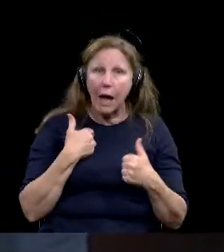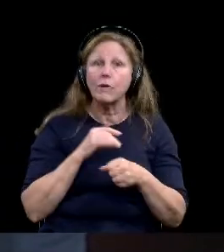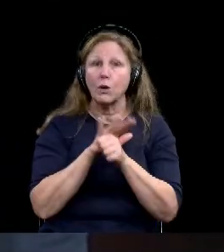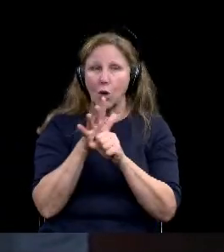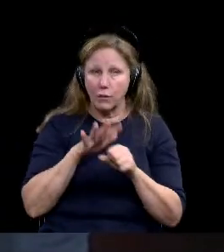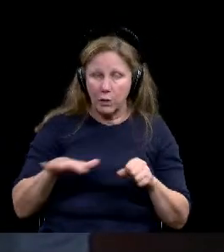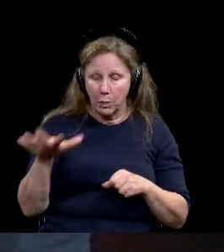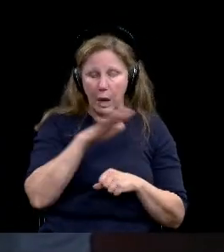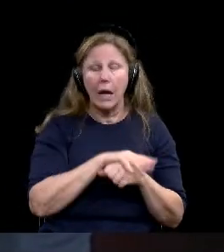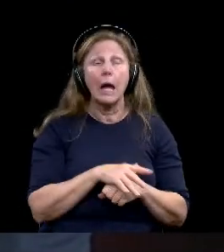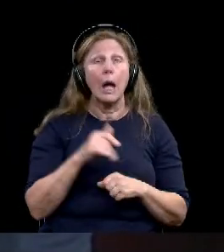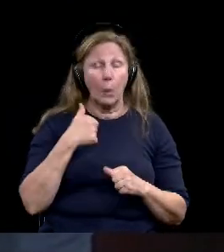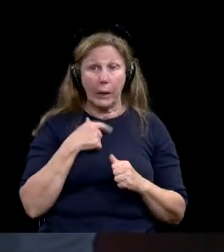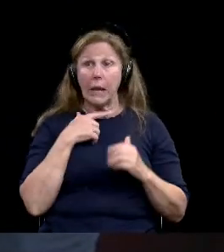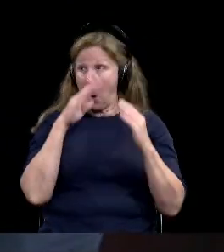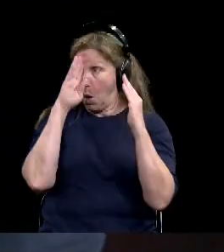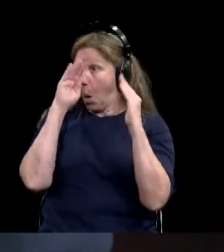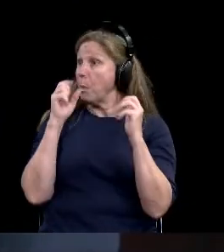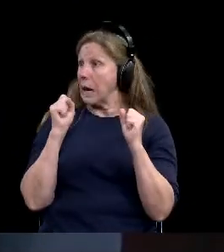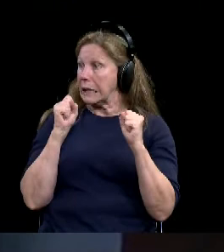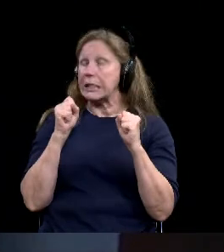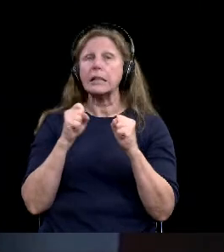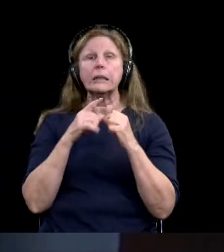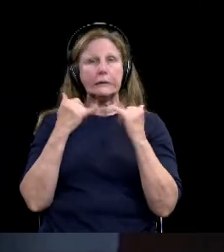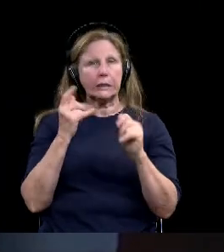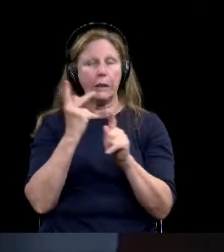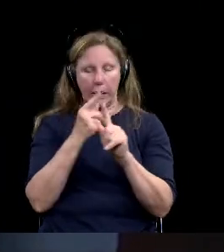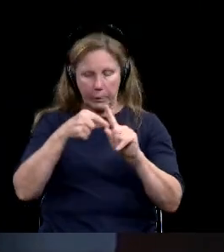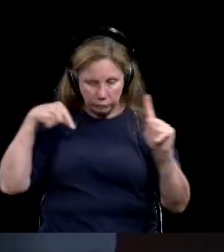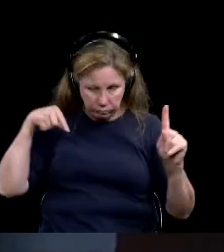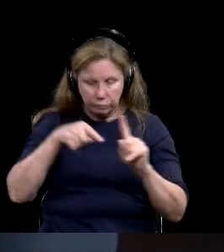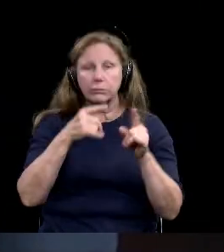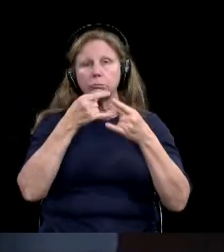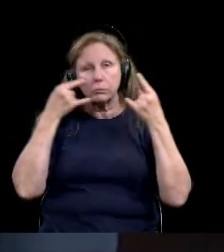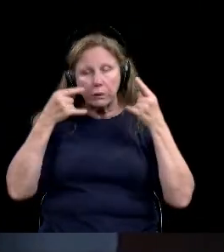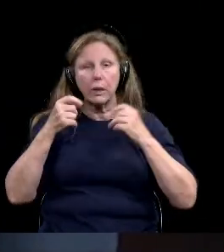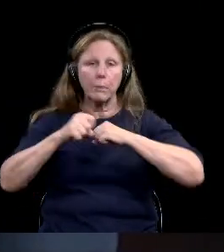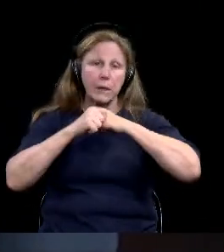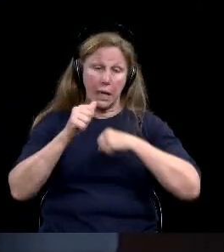us. As of this Tuesday, April 27th,